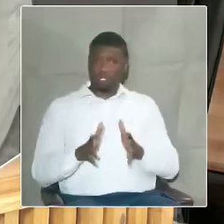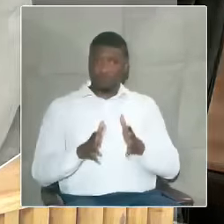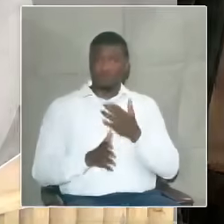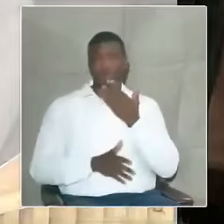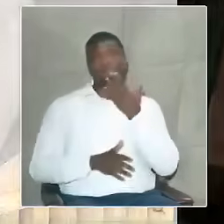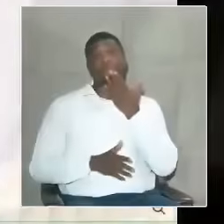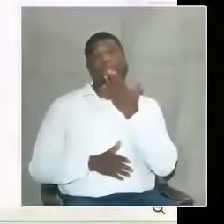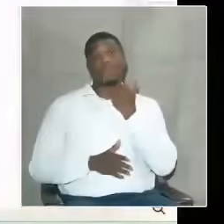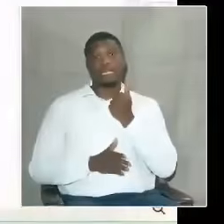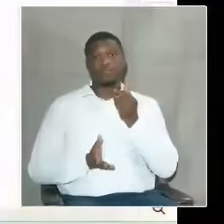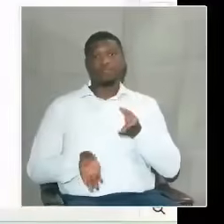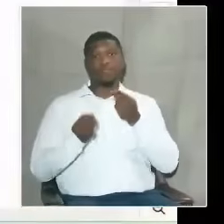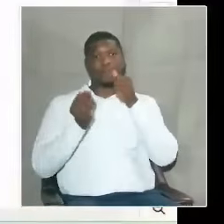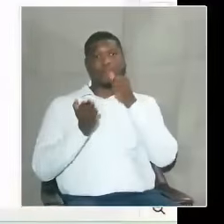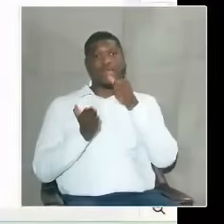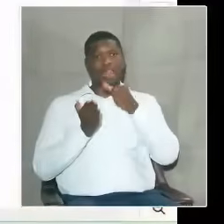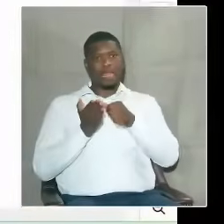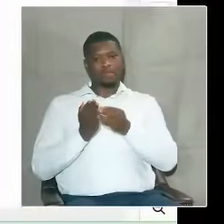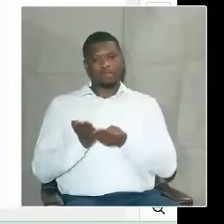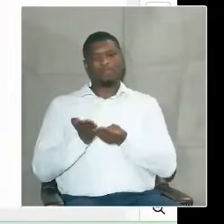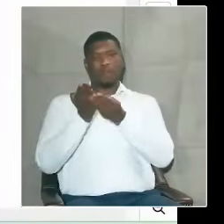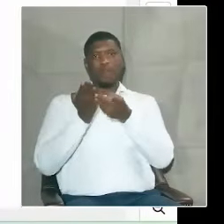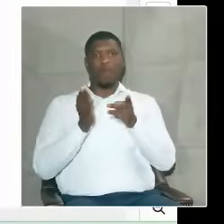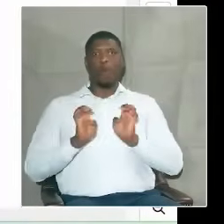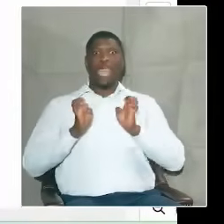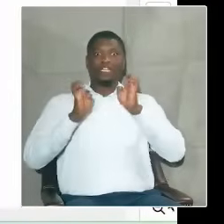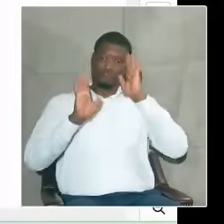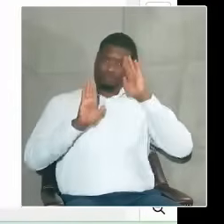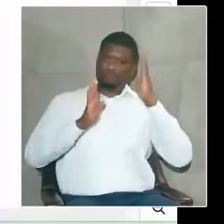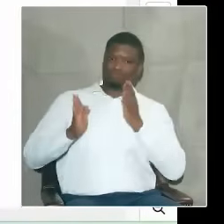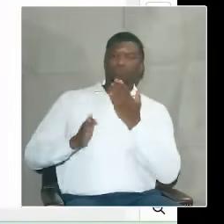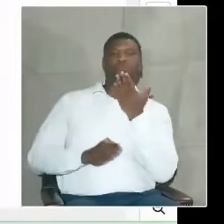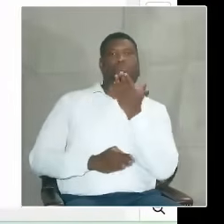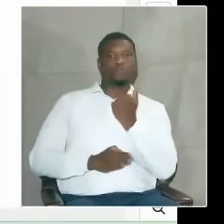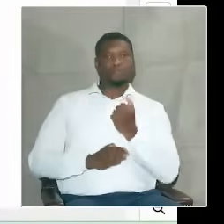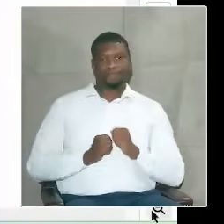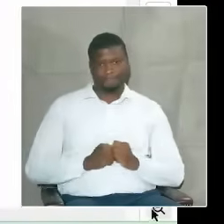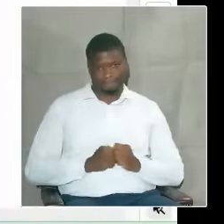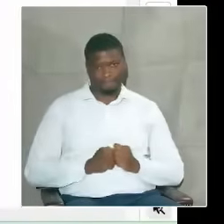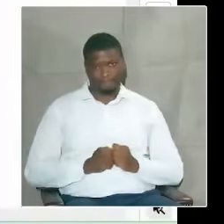attached letter from the minister for your urgent attention.